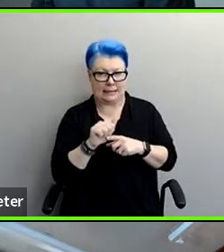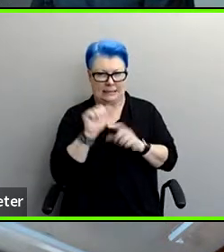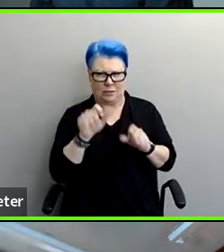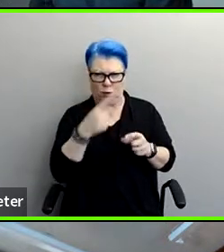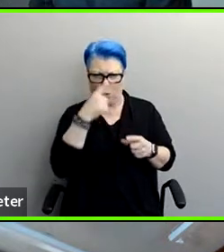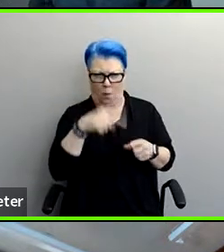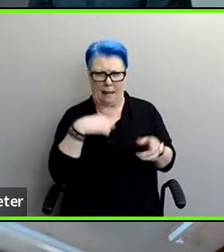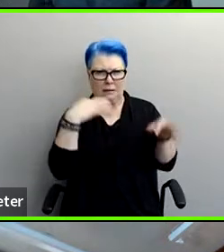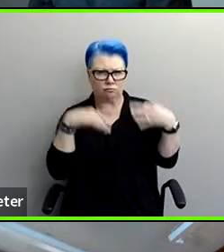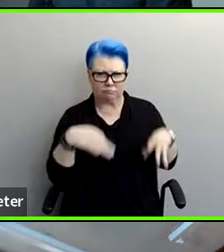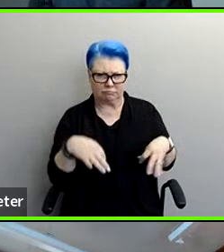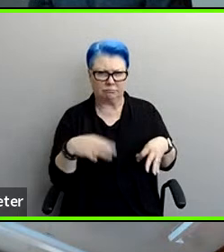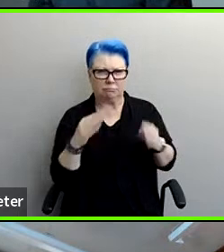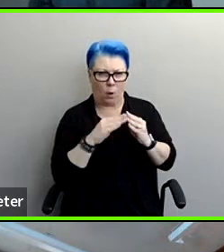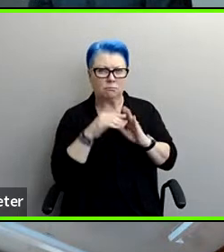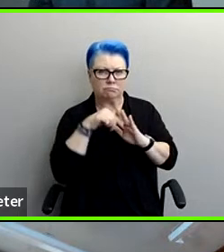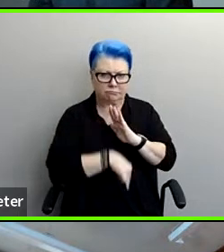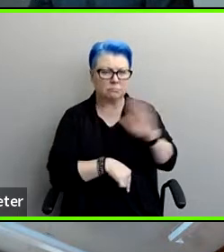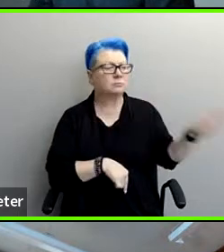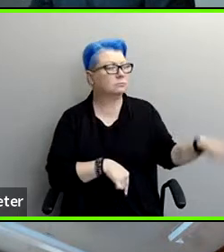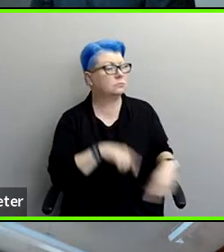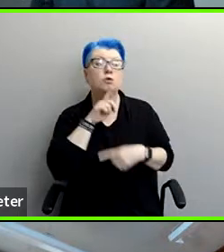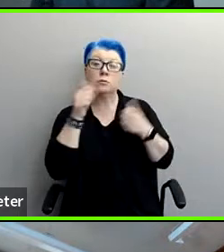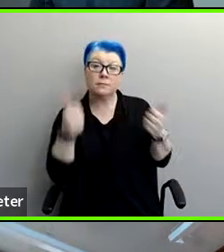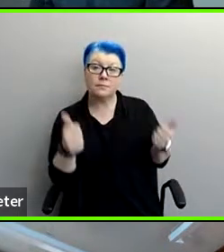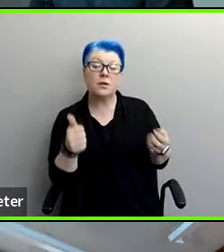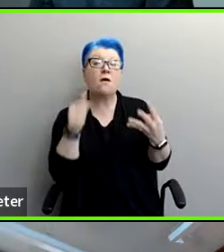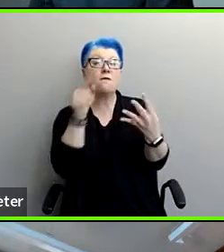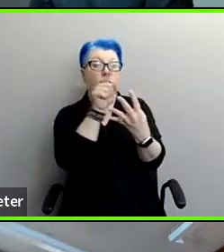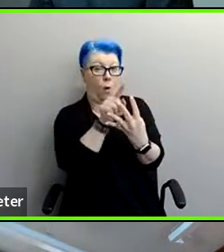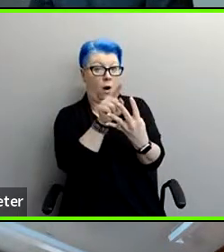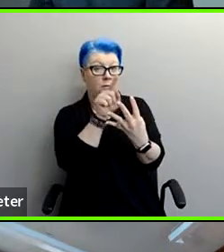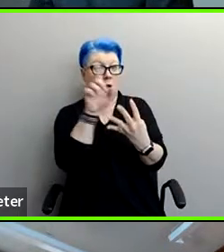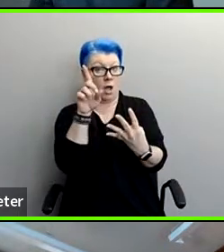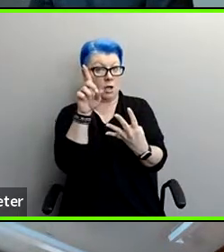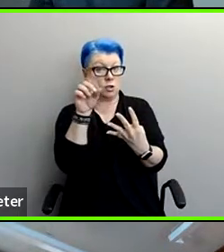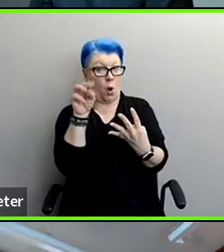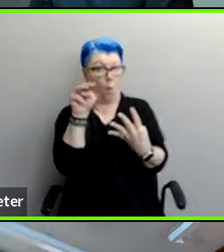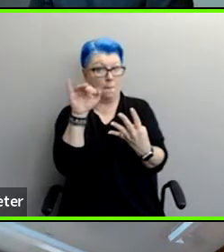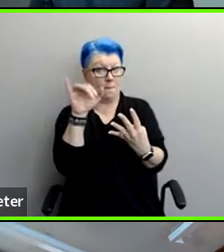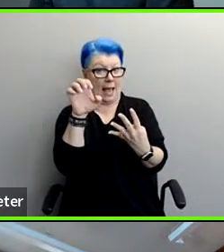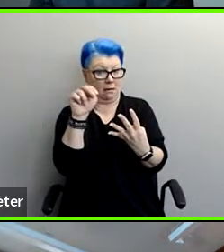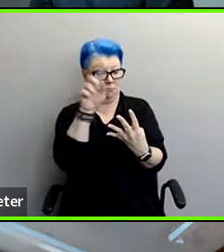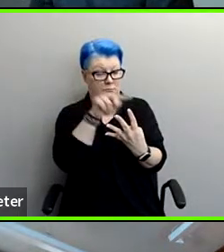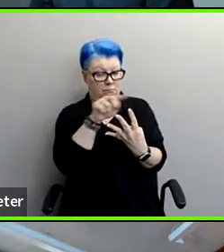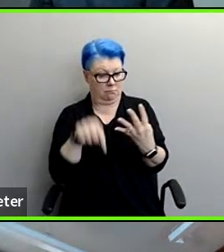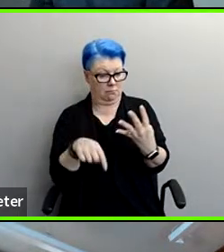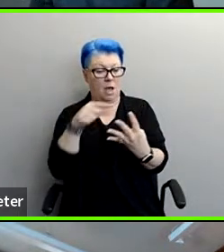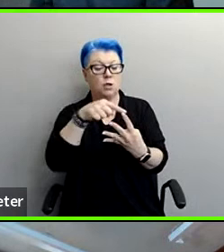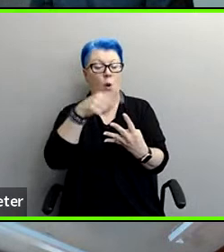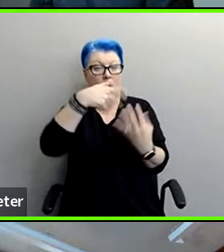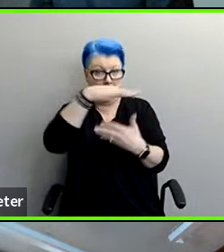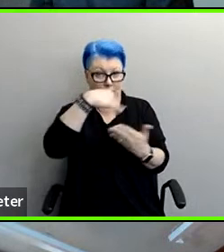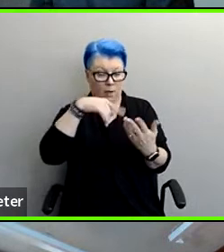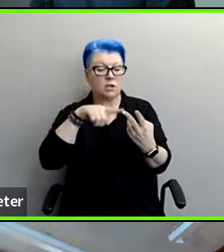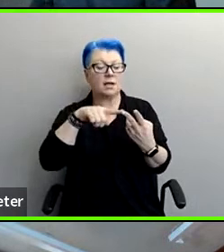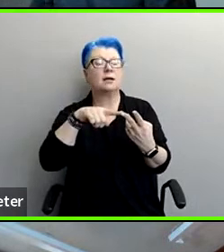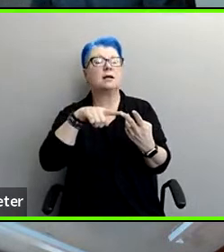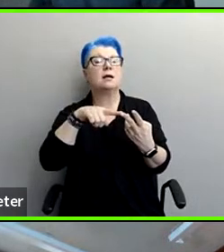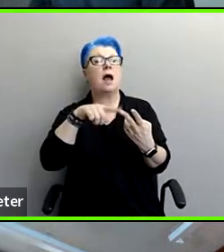Absolutely. So there are 4 domains of those practices. So collaboration, assessment,